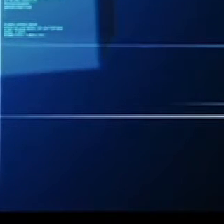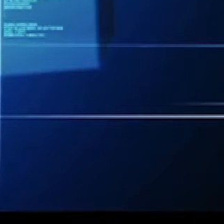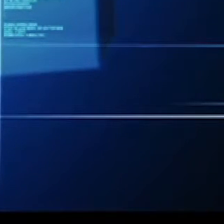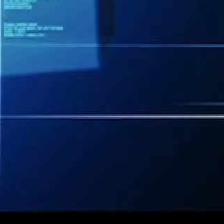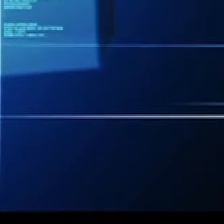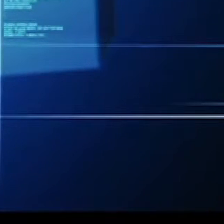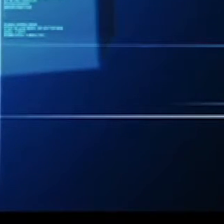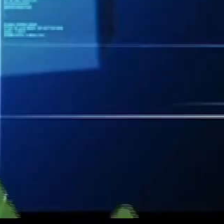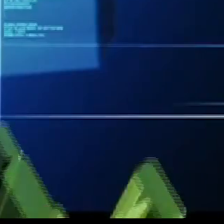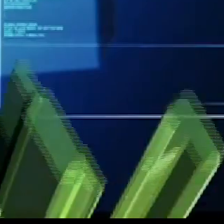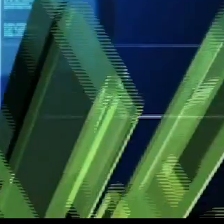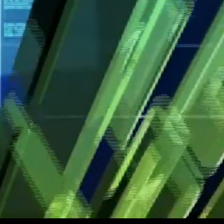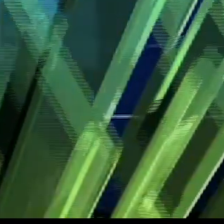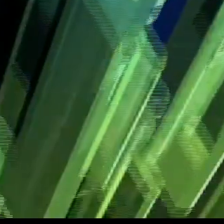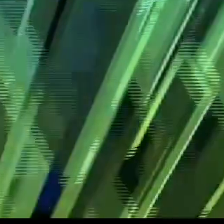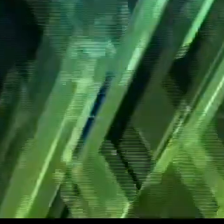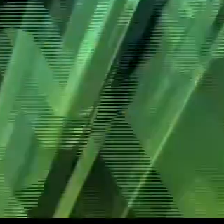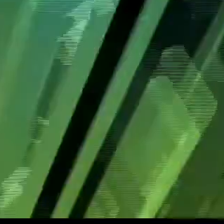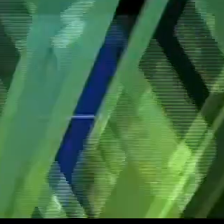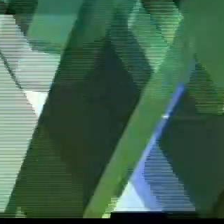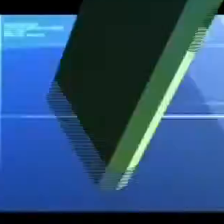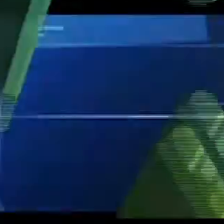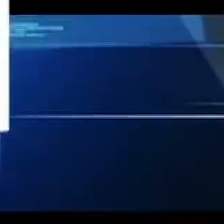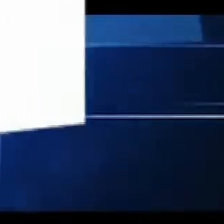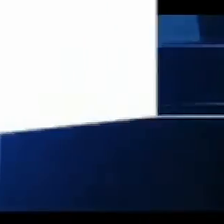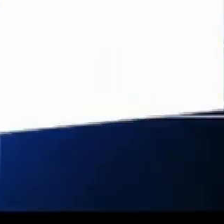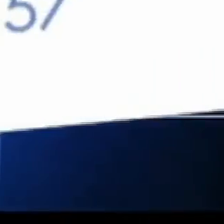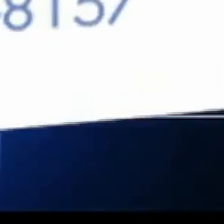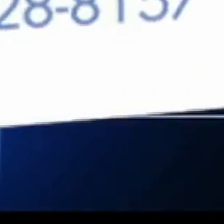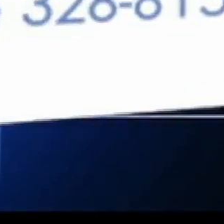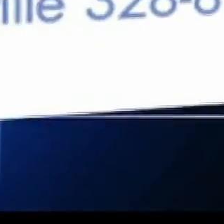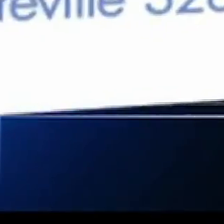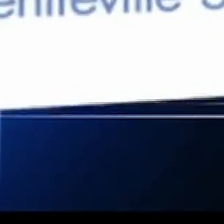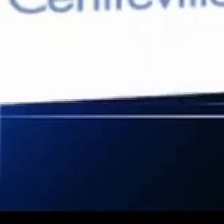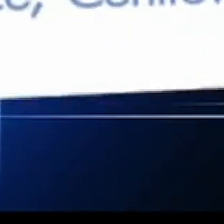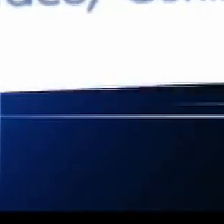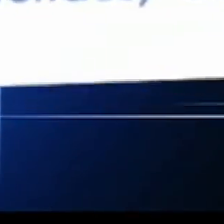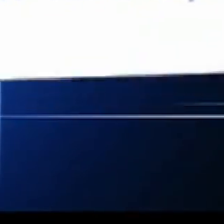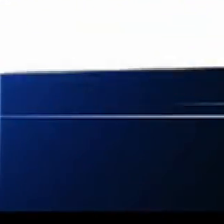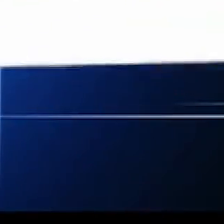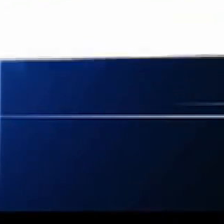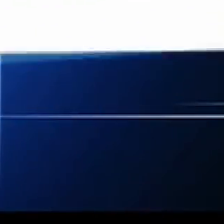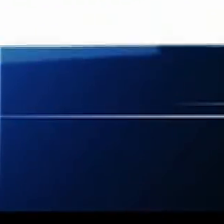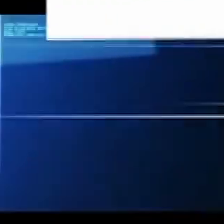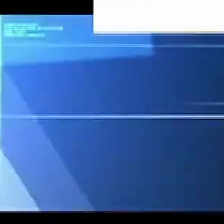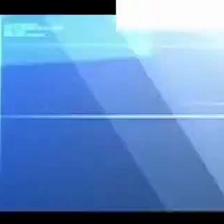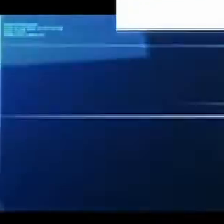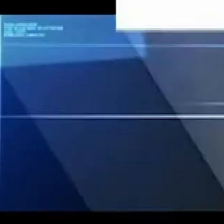This is ZNS Total Sports, brought to you by Fourth Terrace Diagnostic Center.